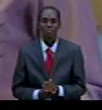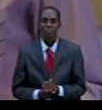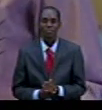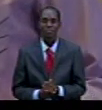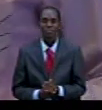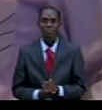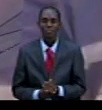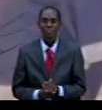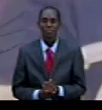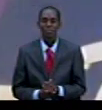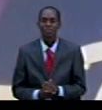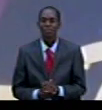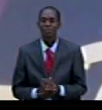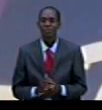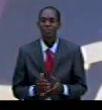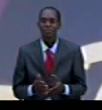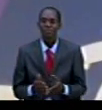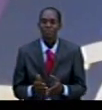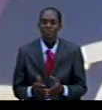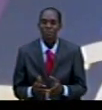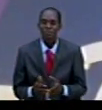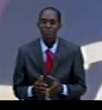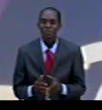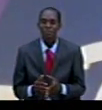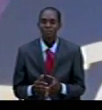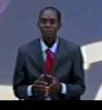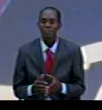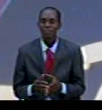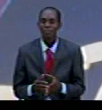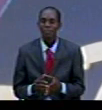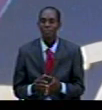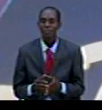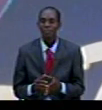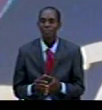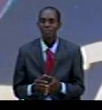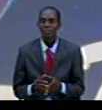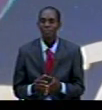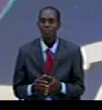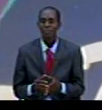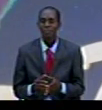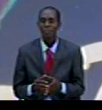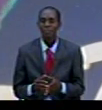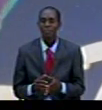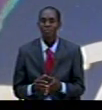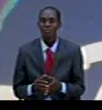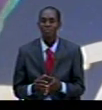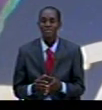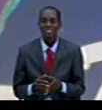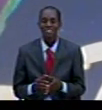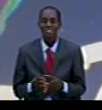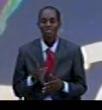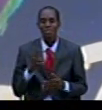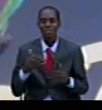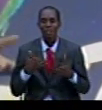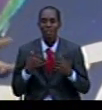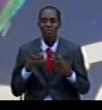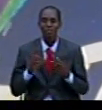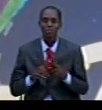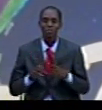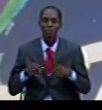Well, with this job, you have to go through protocol